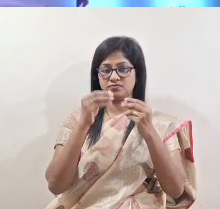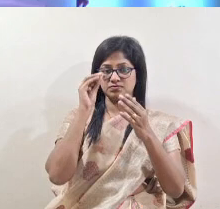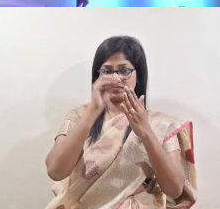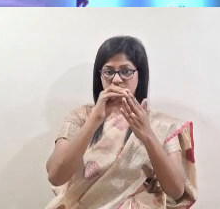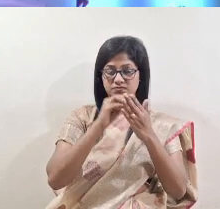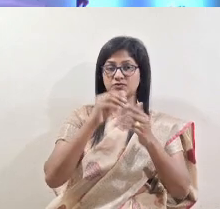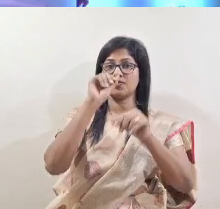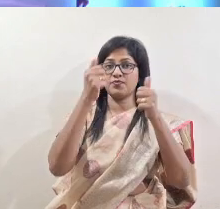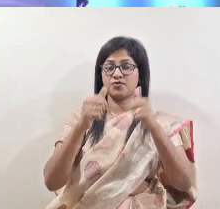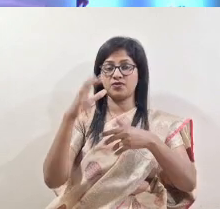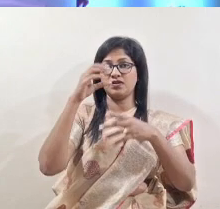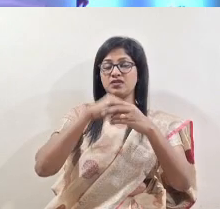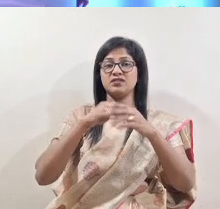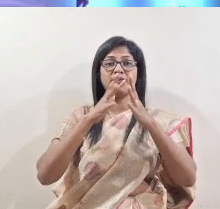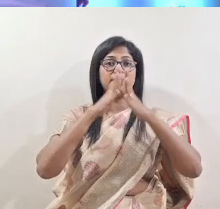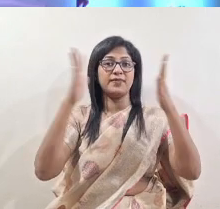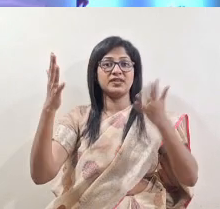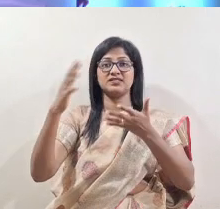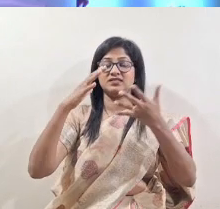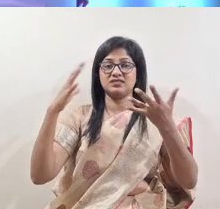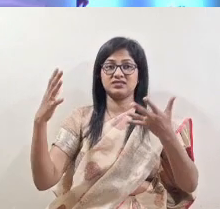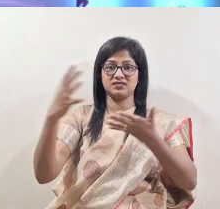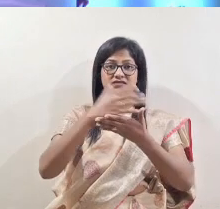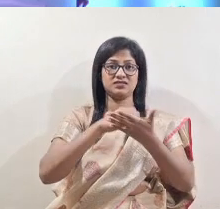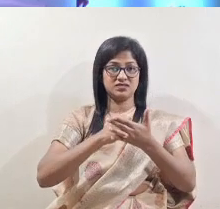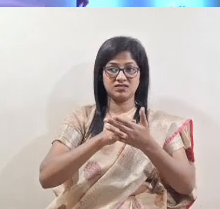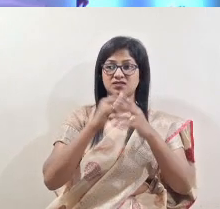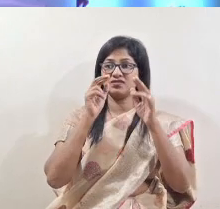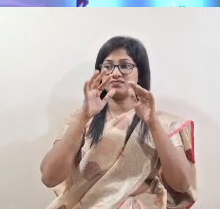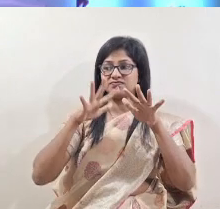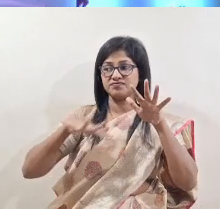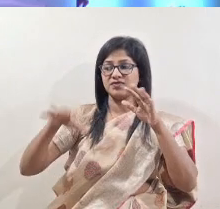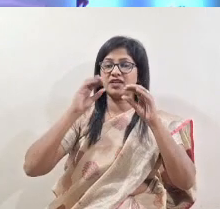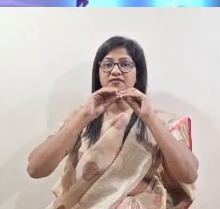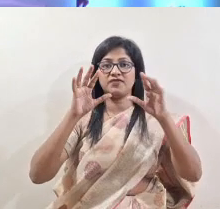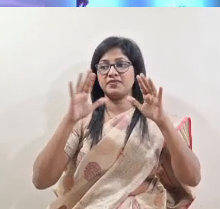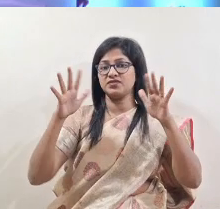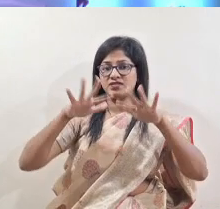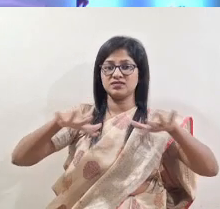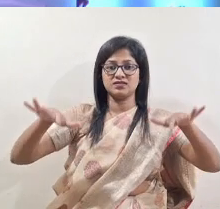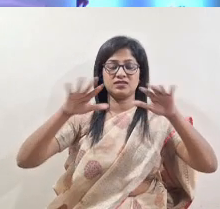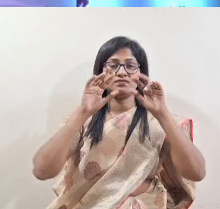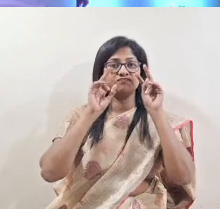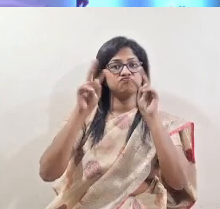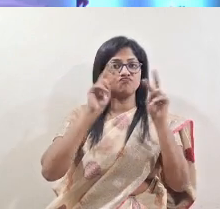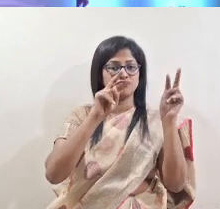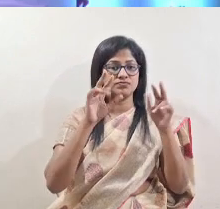calibration of the model with a larger data set containing information of side attractions.